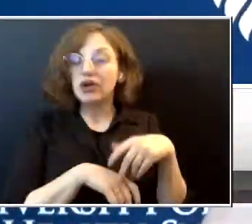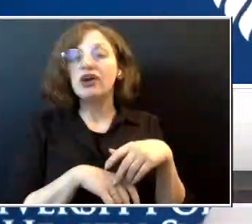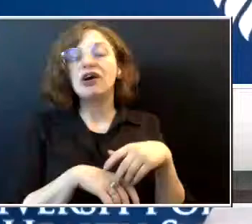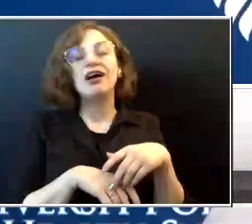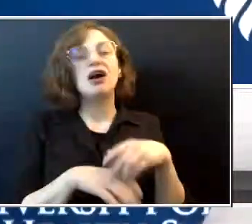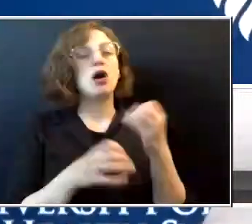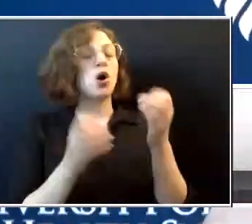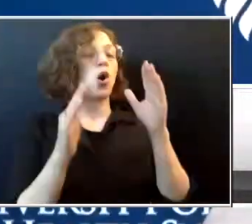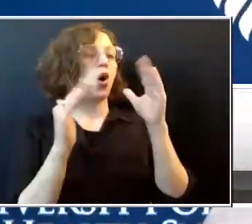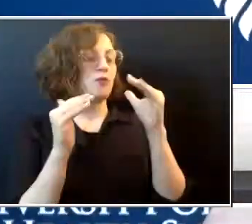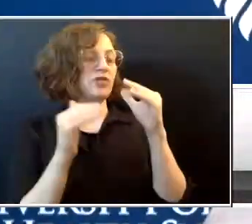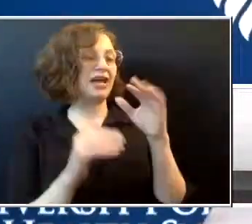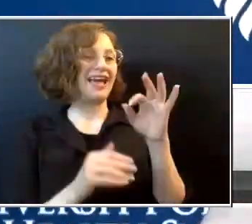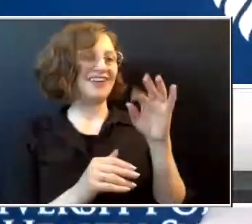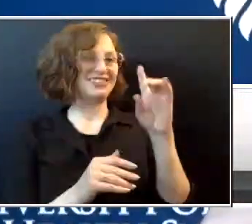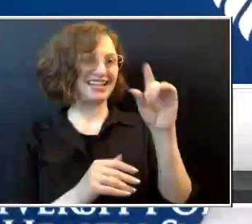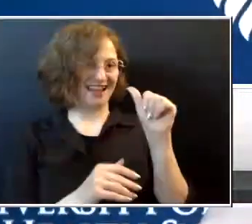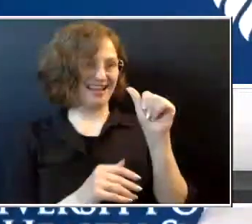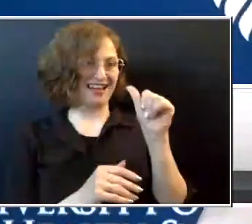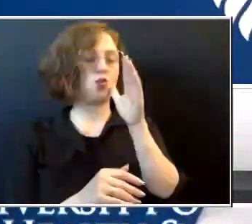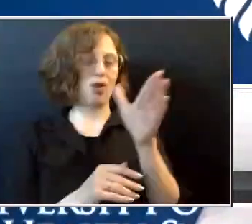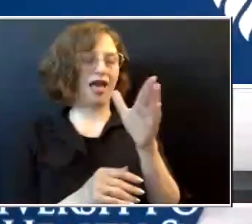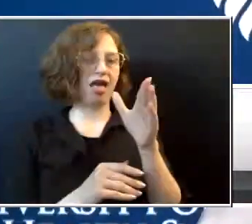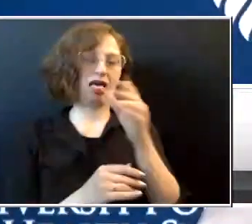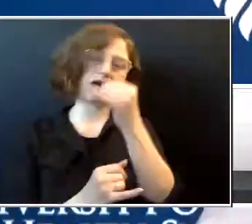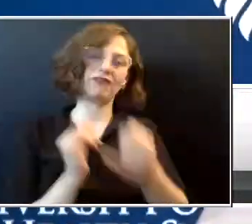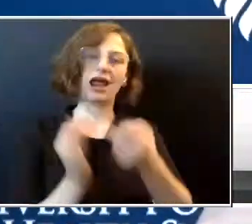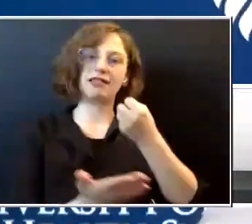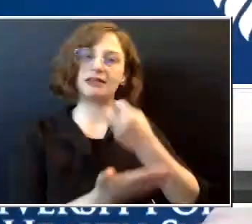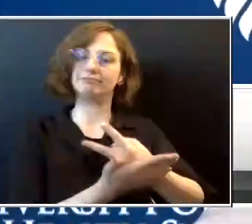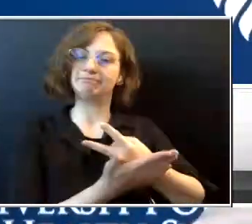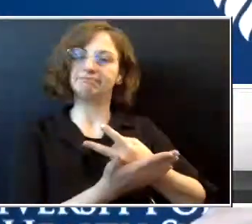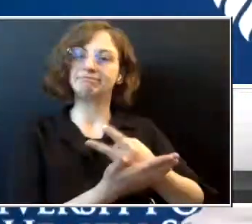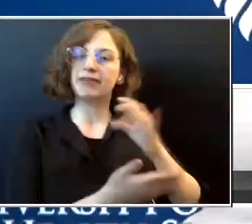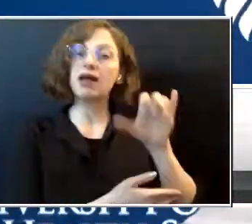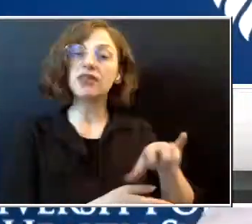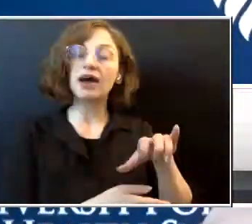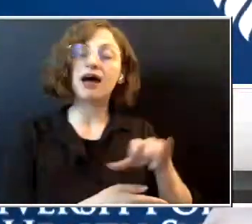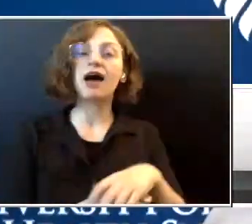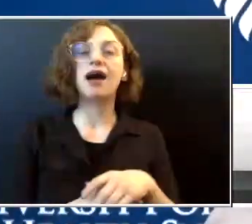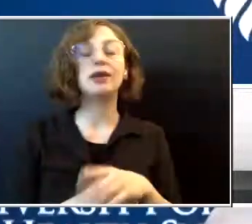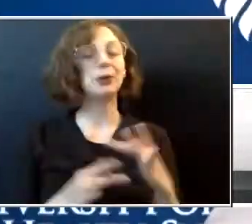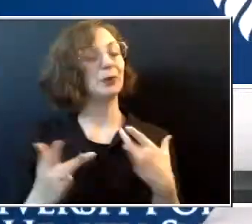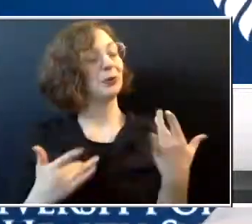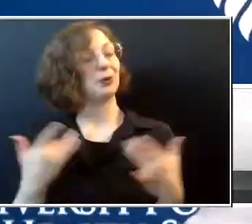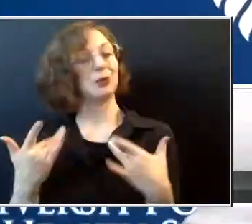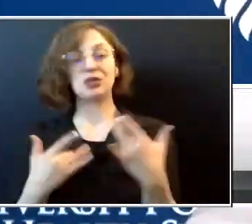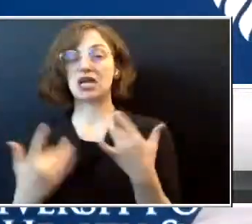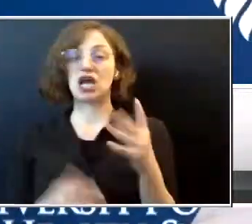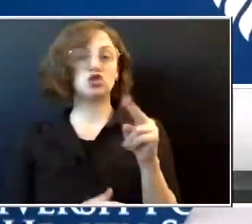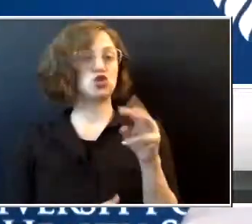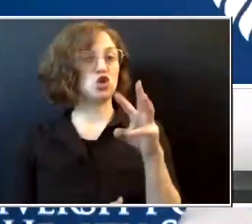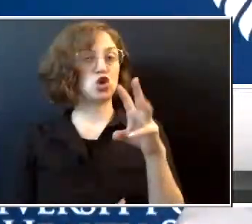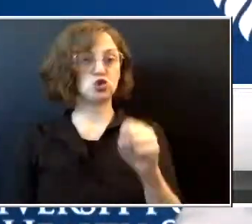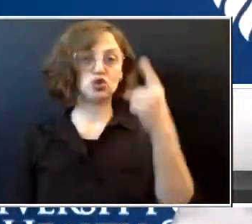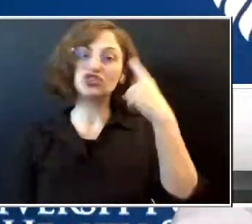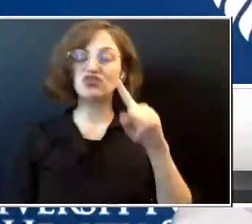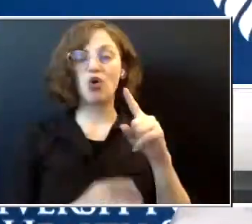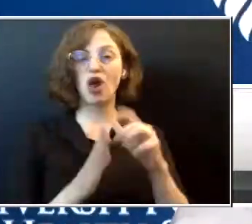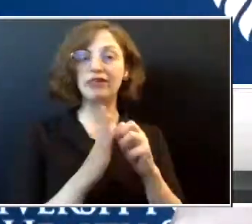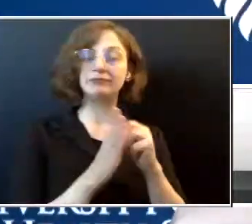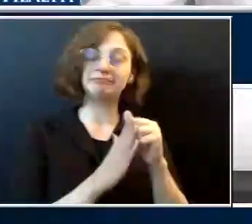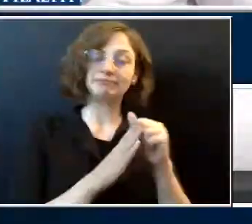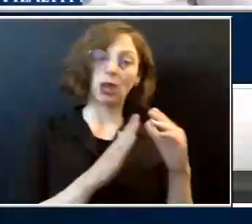the first or second relapse of myeloma. That's a really important and exciting news after, for the oncology community as well also for the myeloma